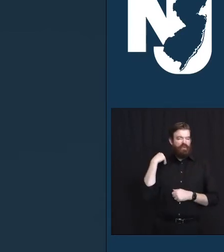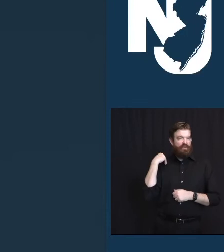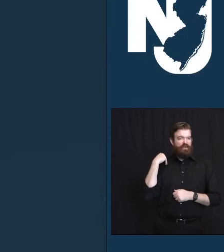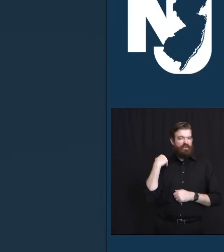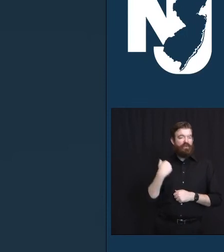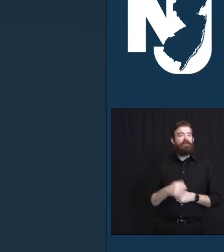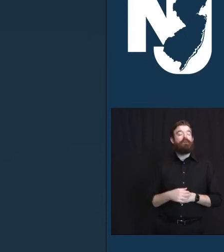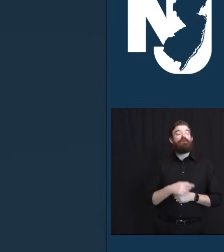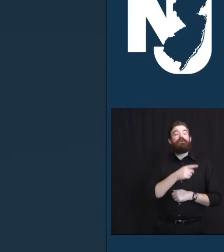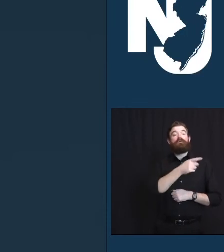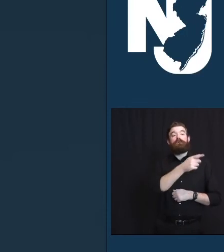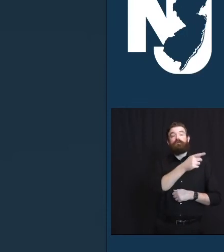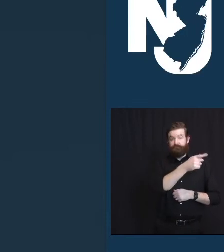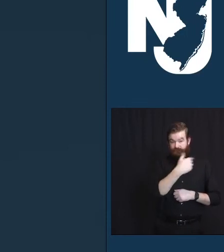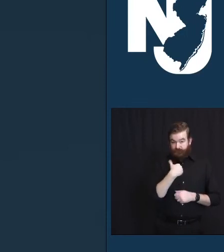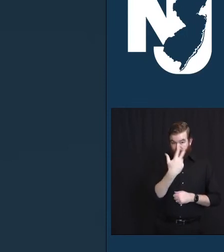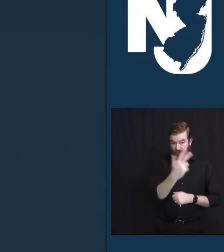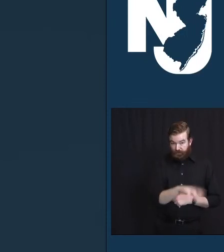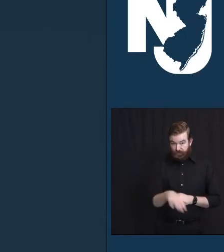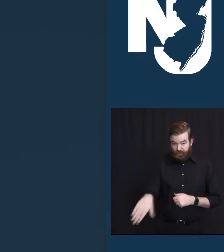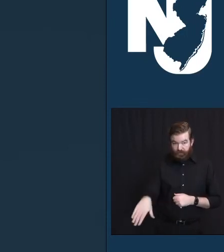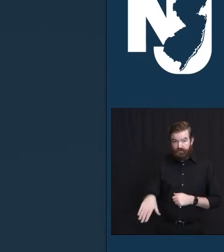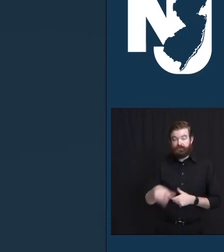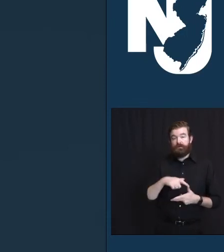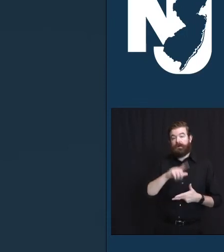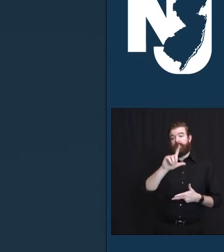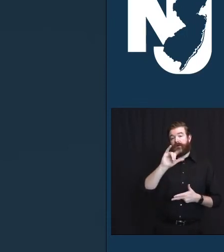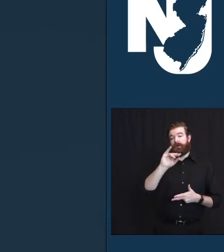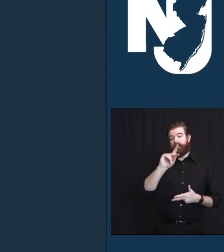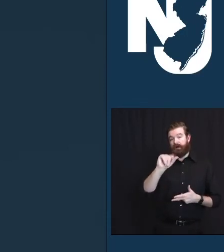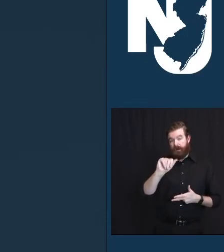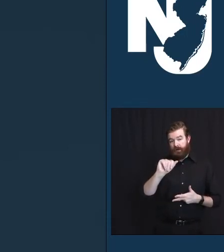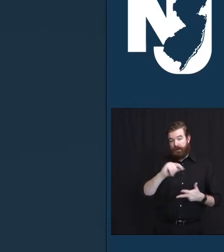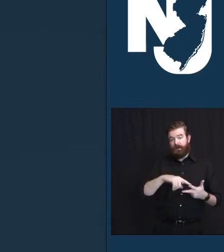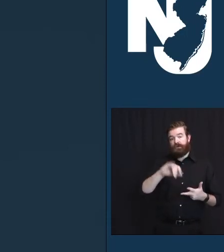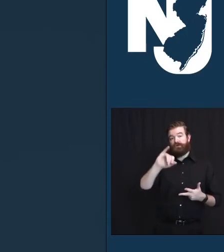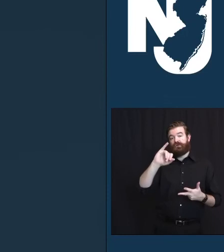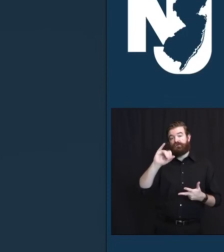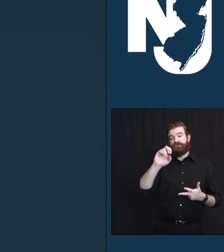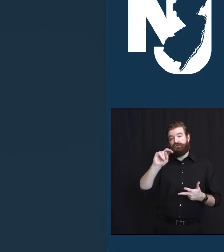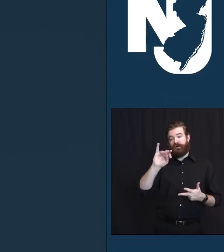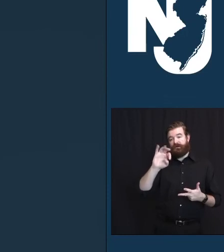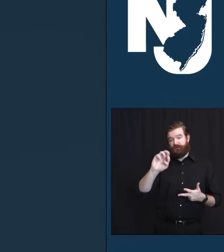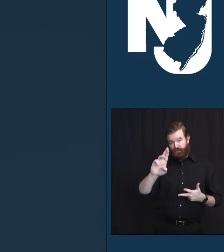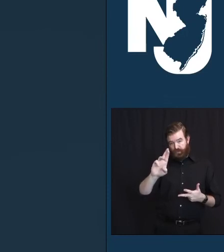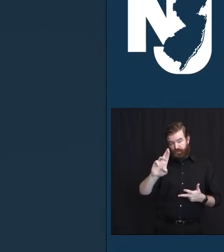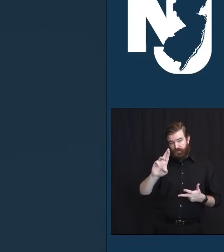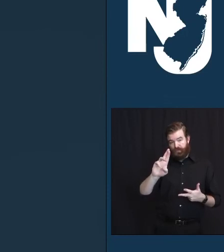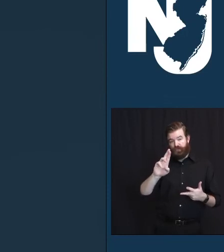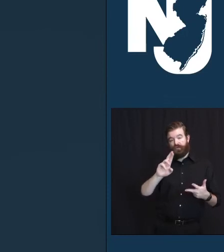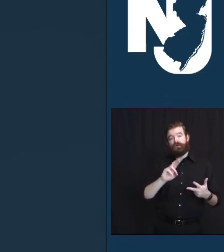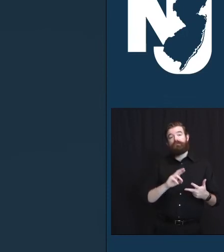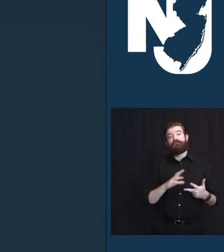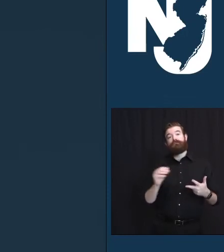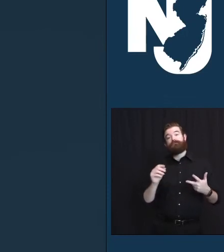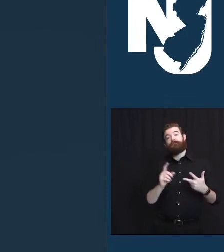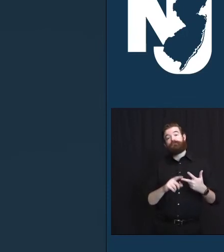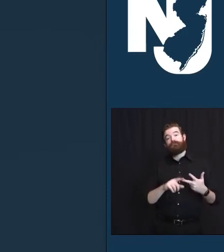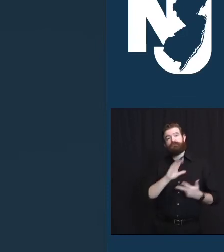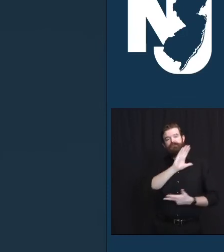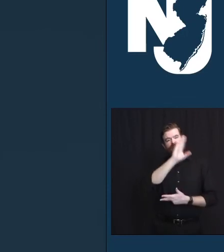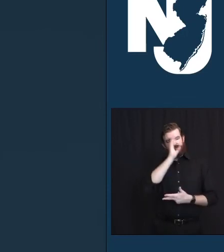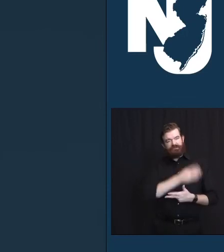daughters Linda and Jennifer, and I had the great honor of speaking with Jennifer and her husband Dennis on Friday, and their families, and Carmela's son